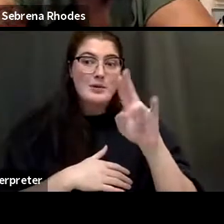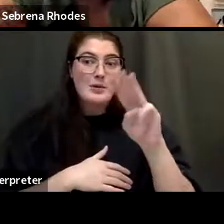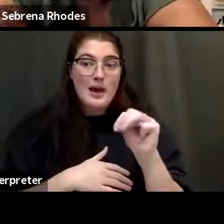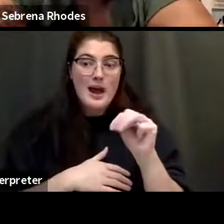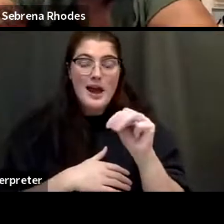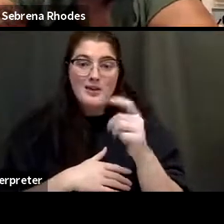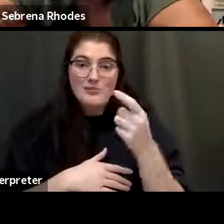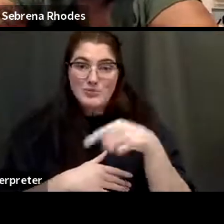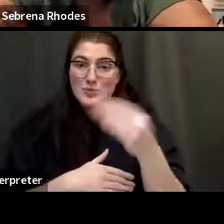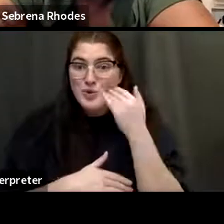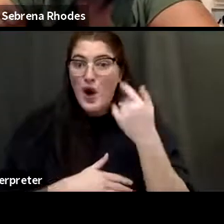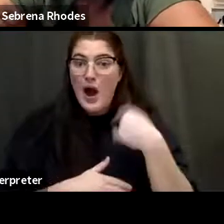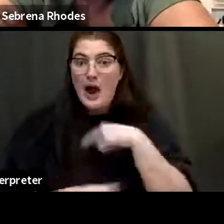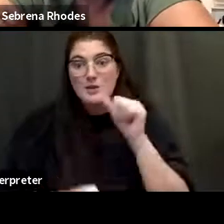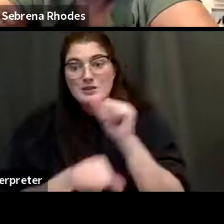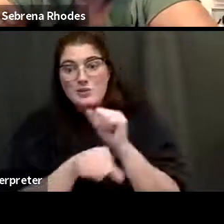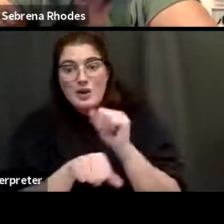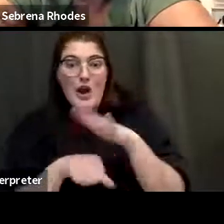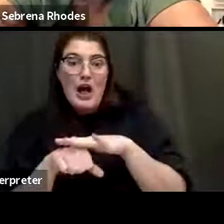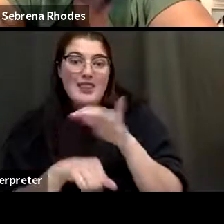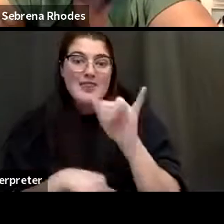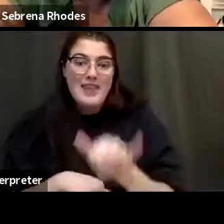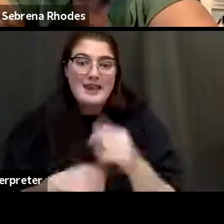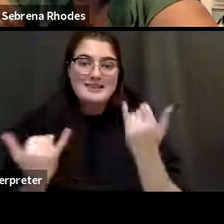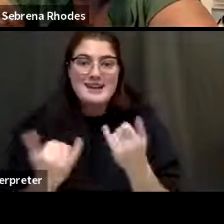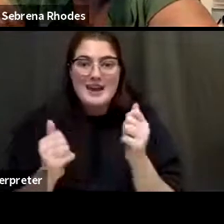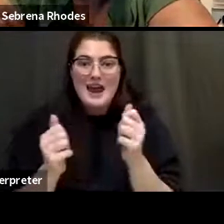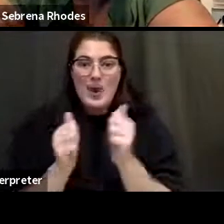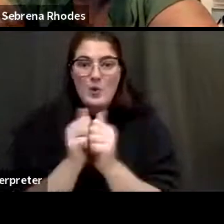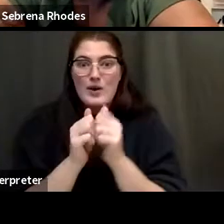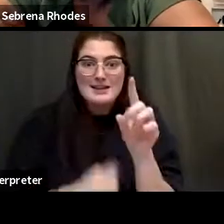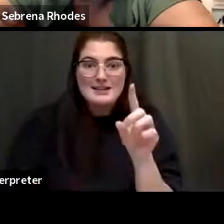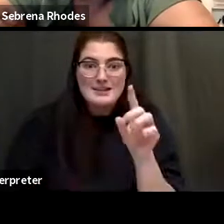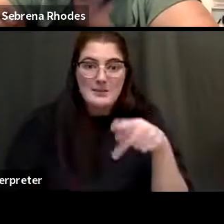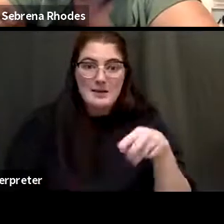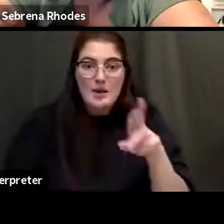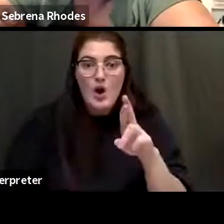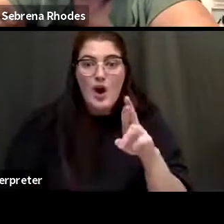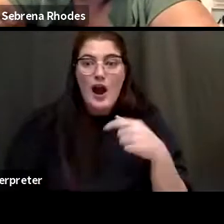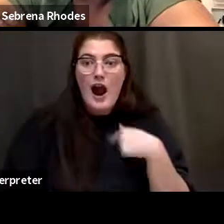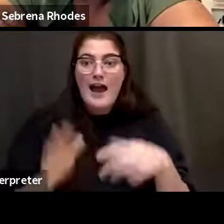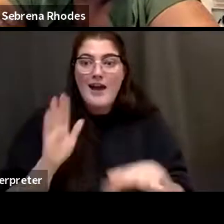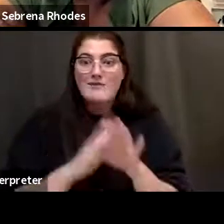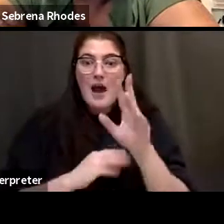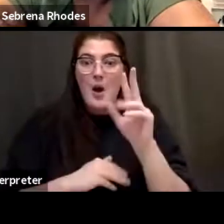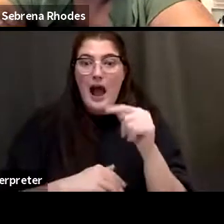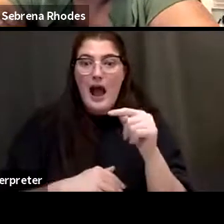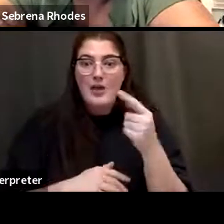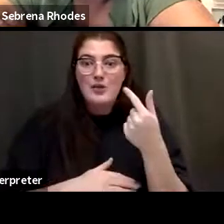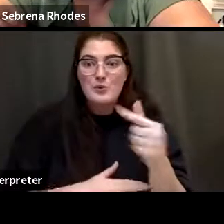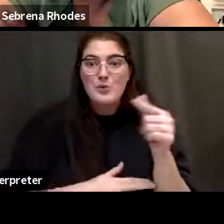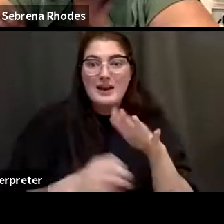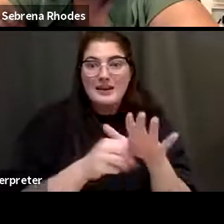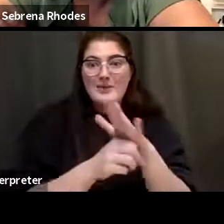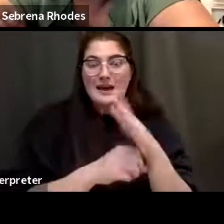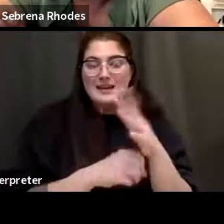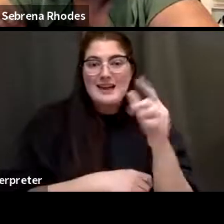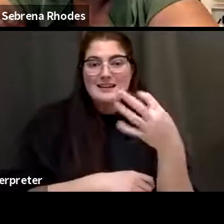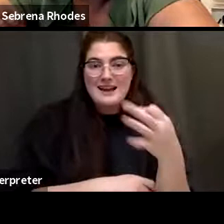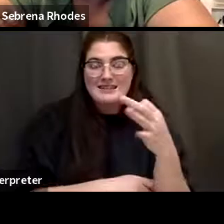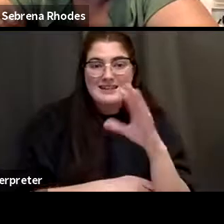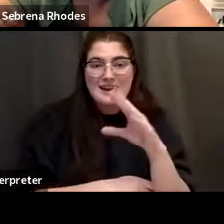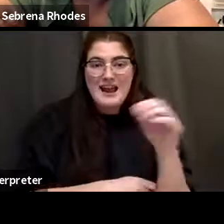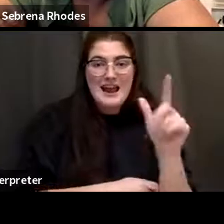that today with Brent Cisco from DPR. I did find out that the green space at 19th and L